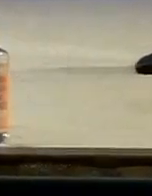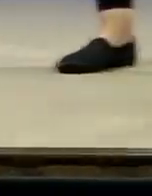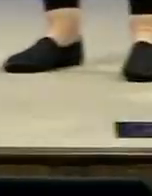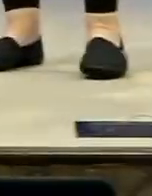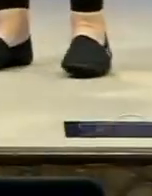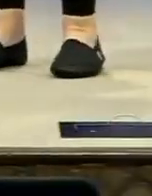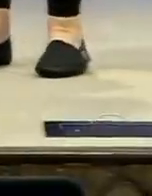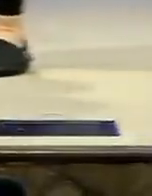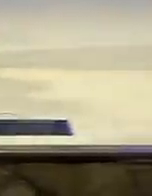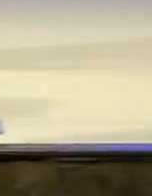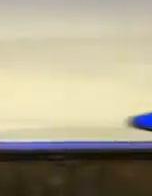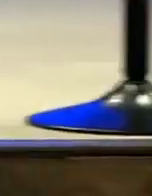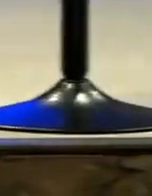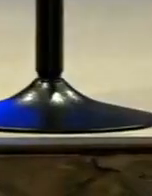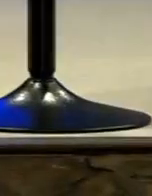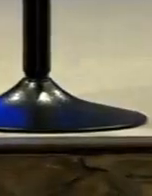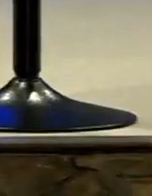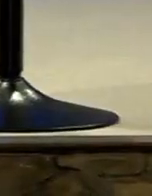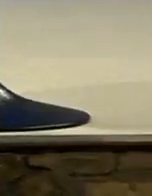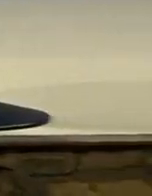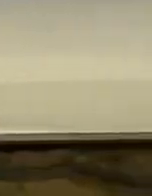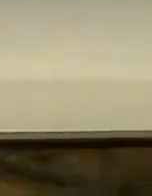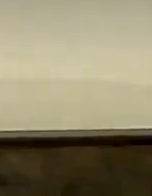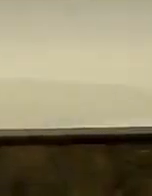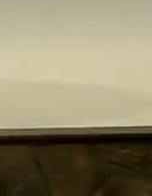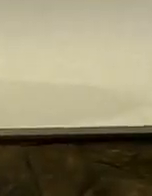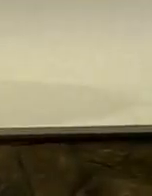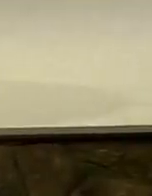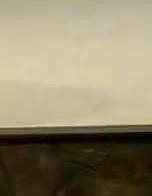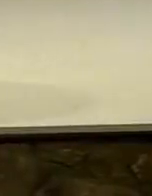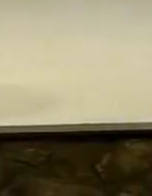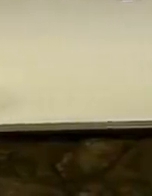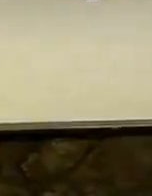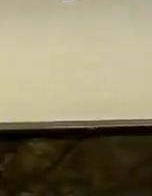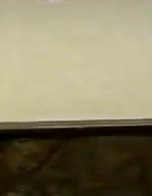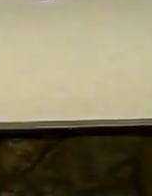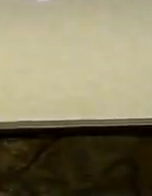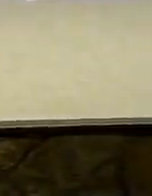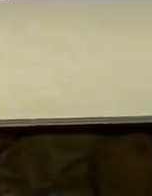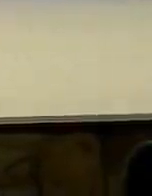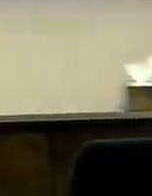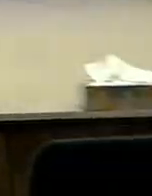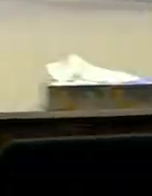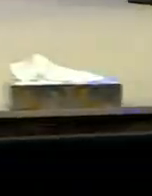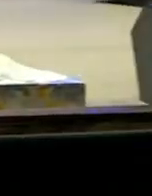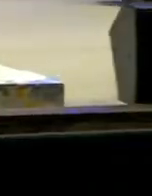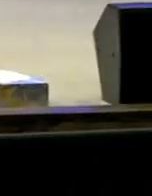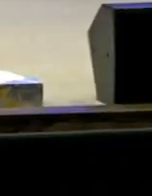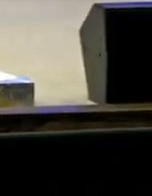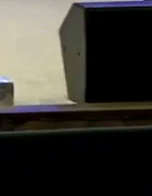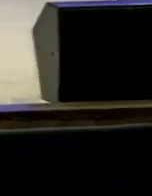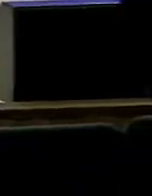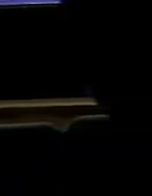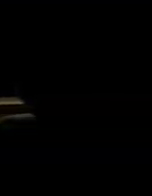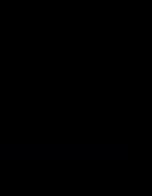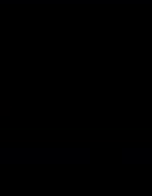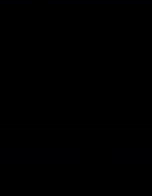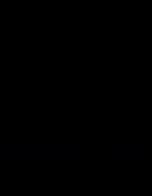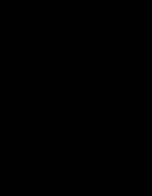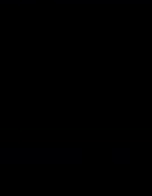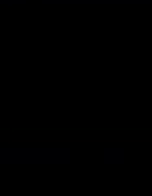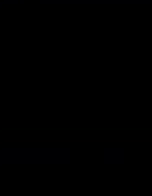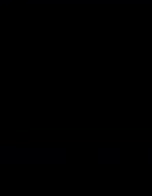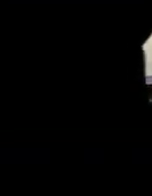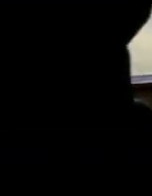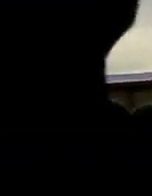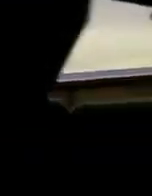regardless of how I'm feeling. He's good regardless of how my week's been. He's good regardless of if I've got my stimulus check or